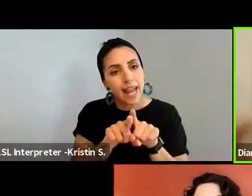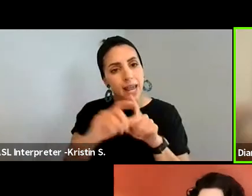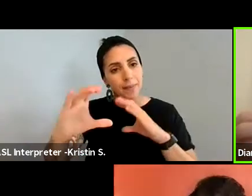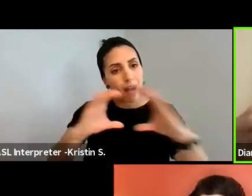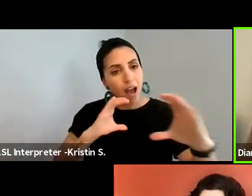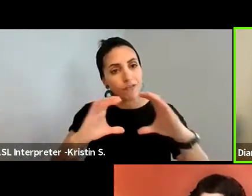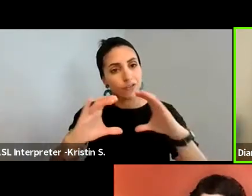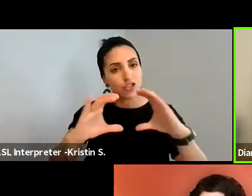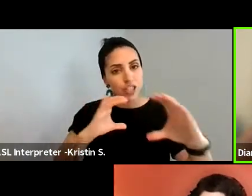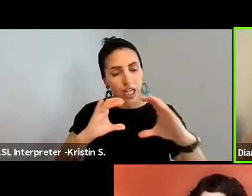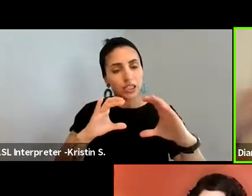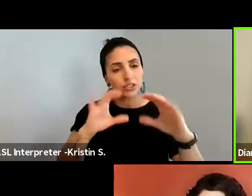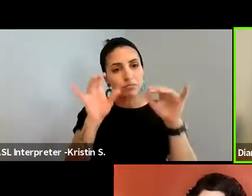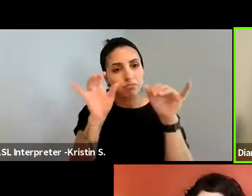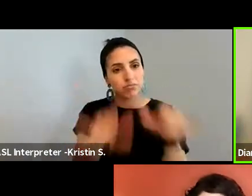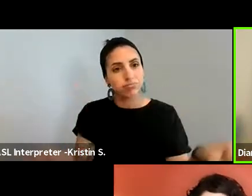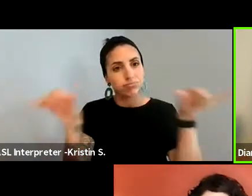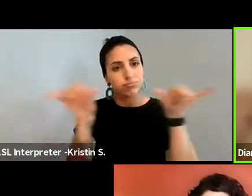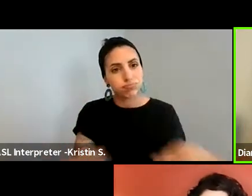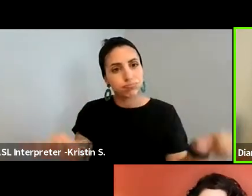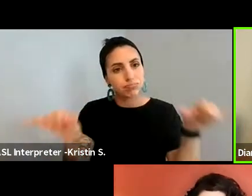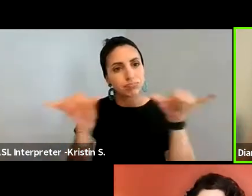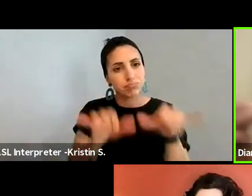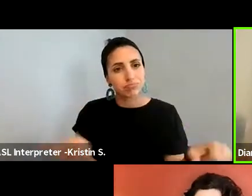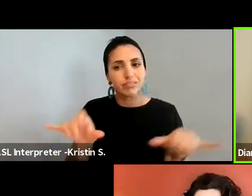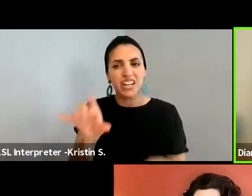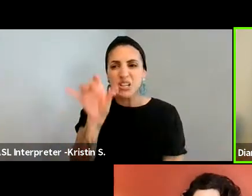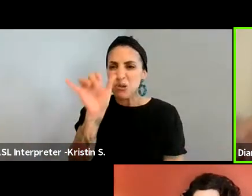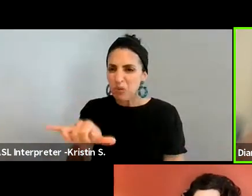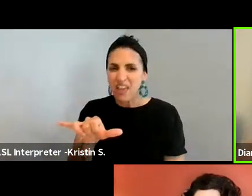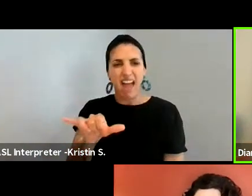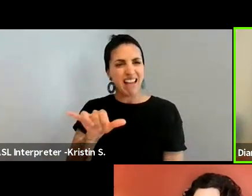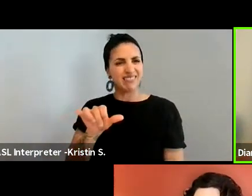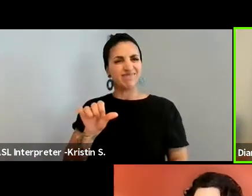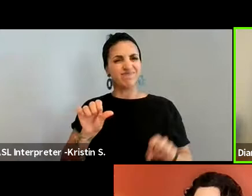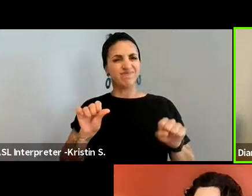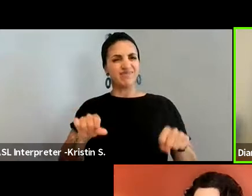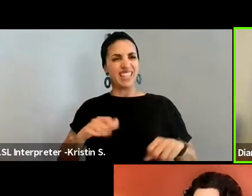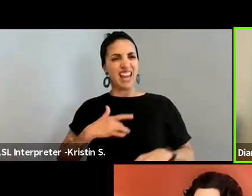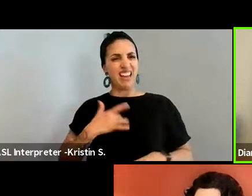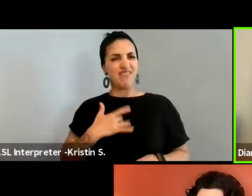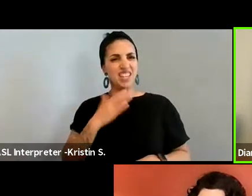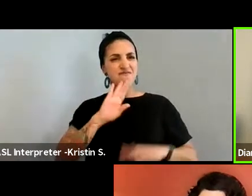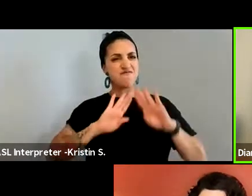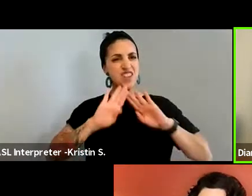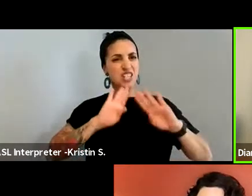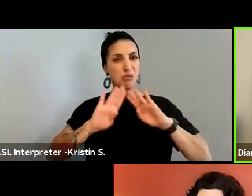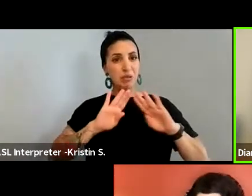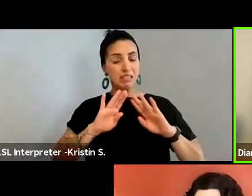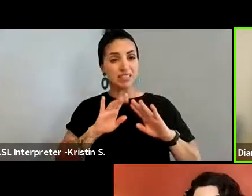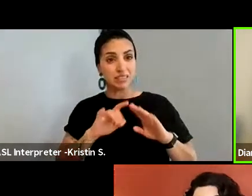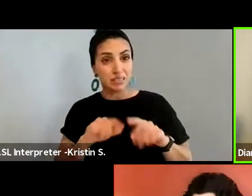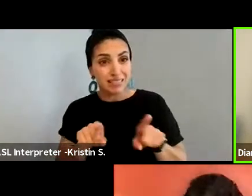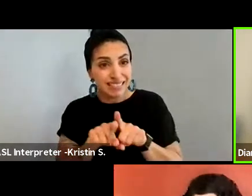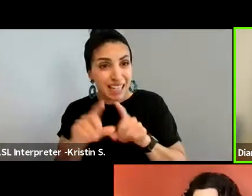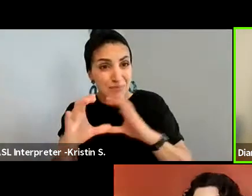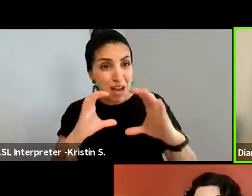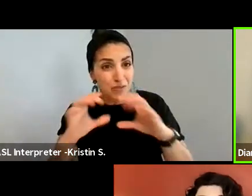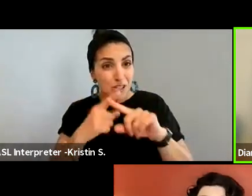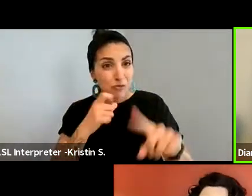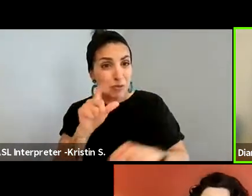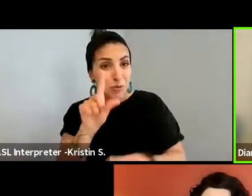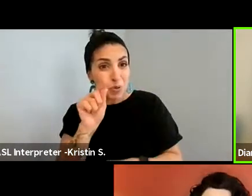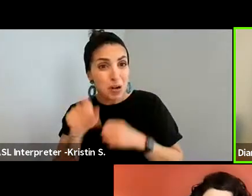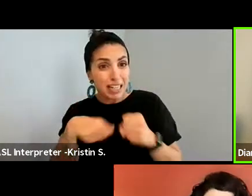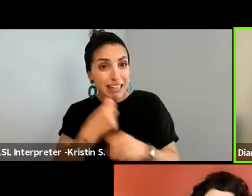So in a way, I find that frustrating that I'm having the same conversation I had 25 years ago. But